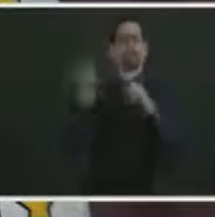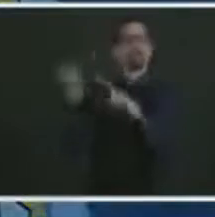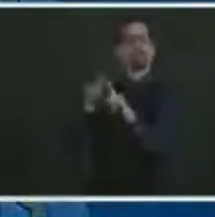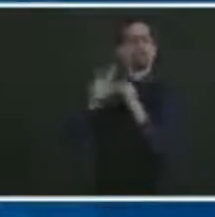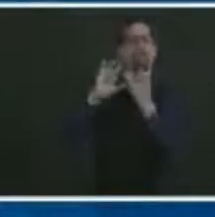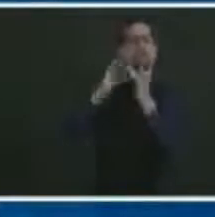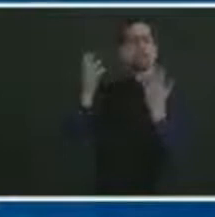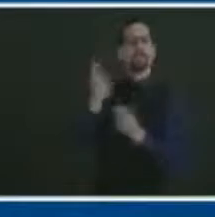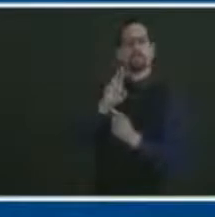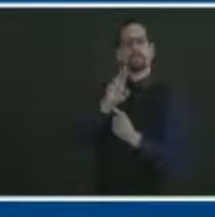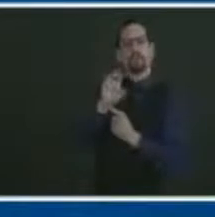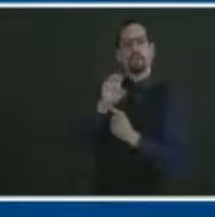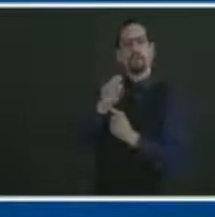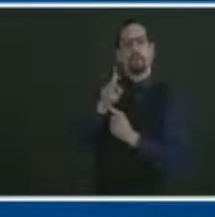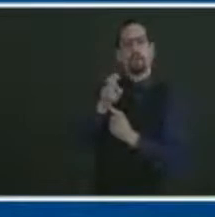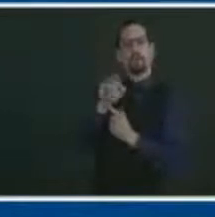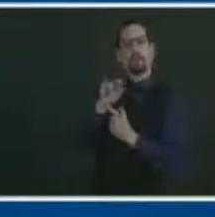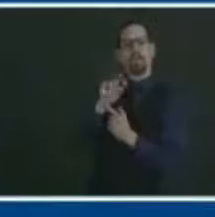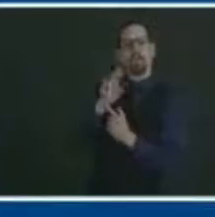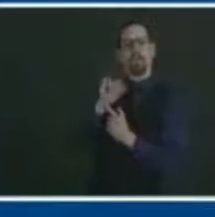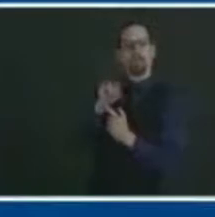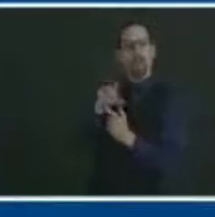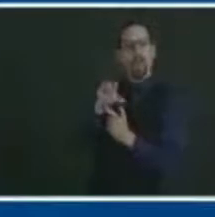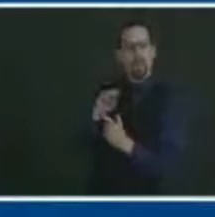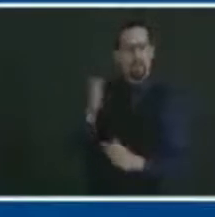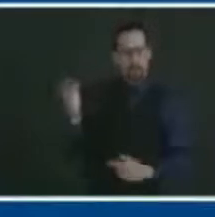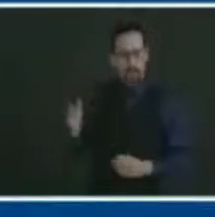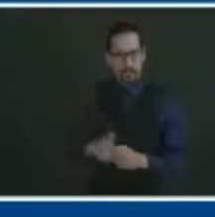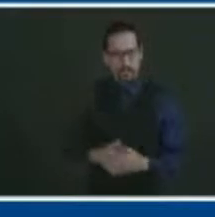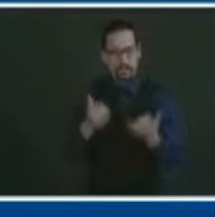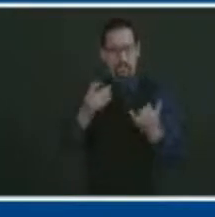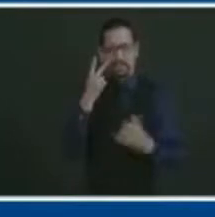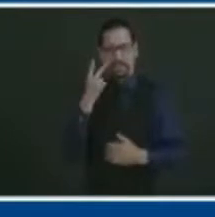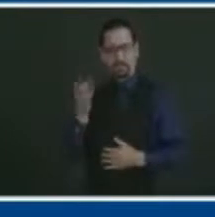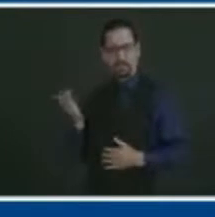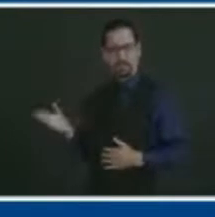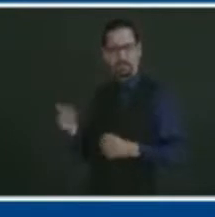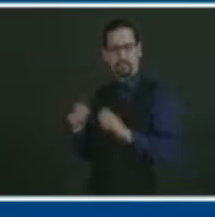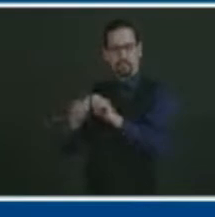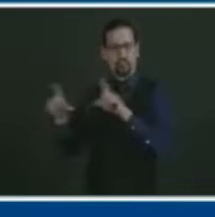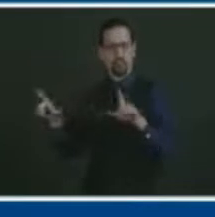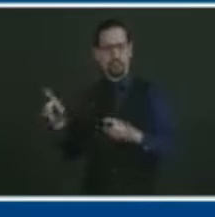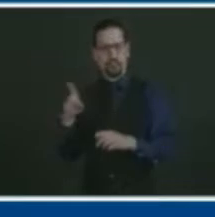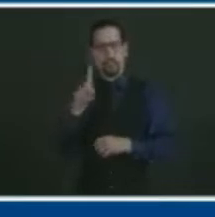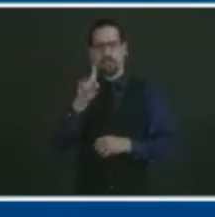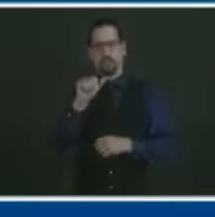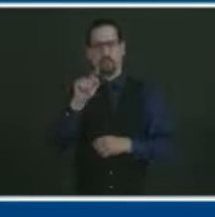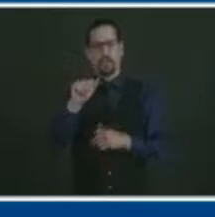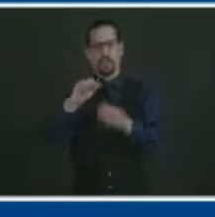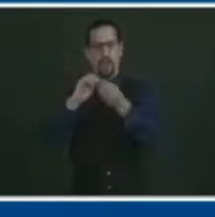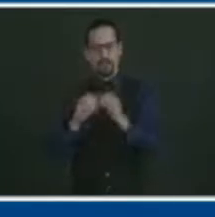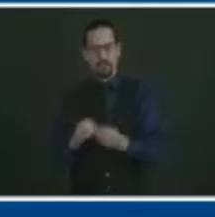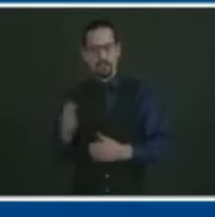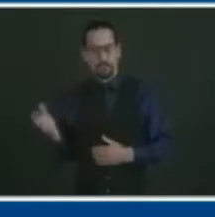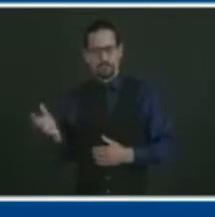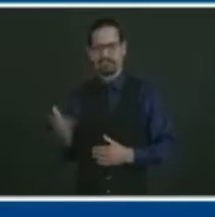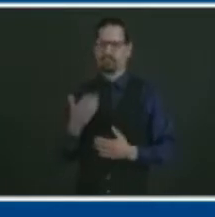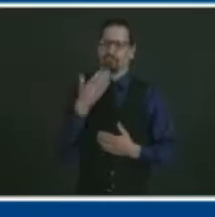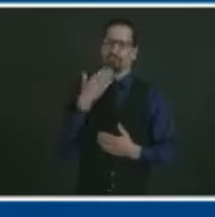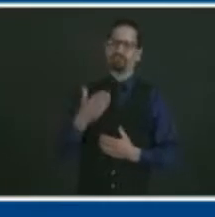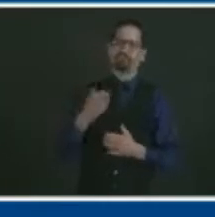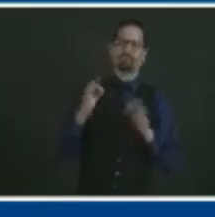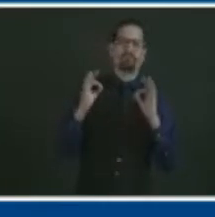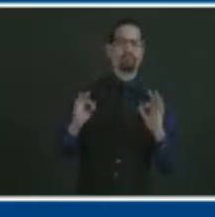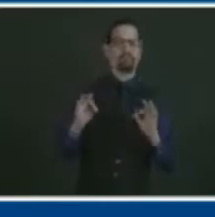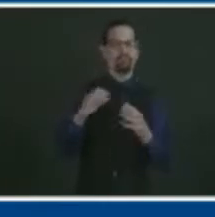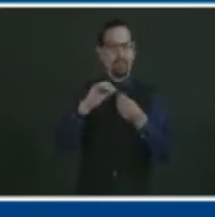we always do, with the data on the screen. It's, again, another encouraging picture. In recent days, every day we put the data up, and